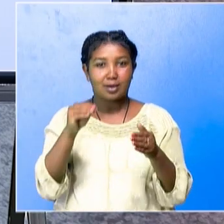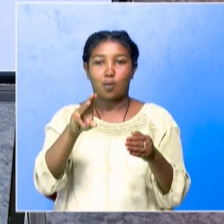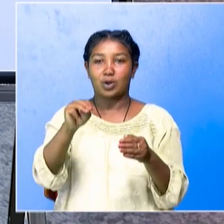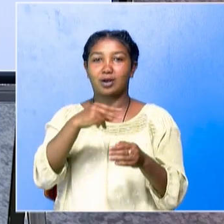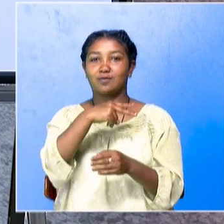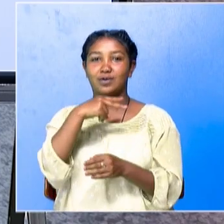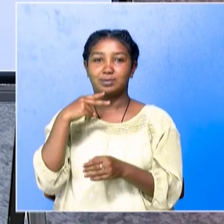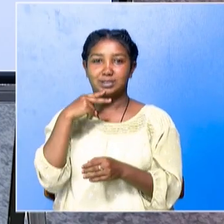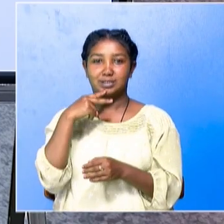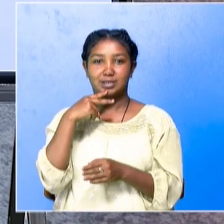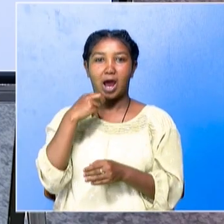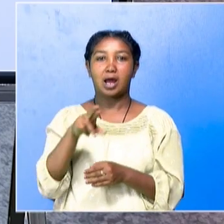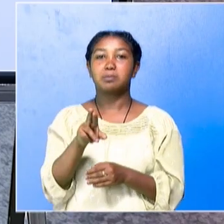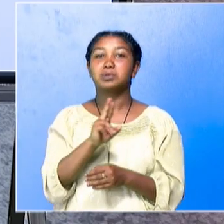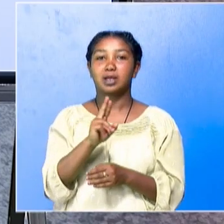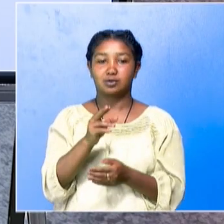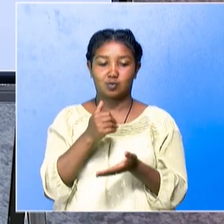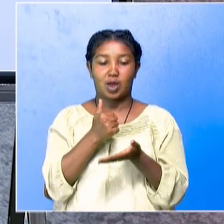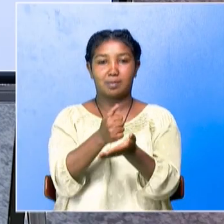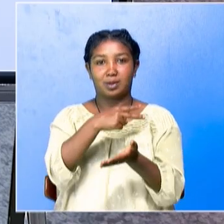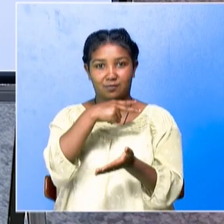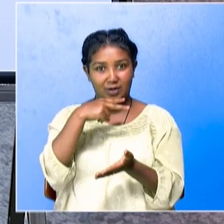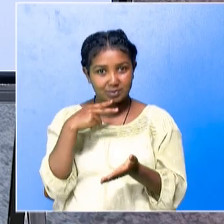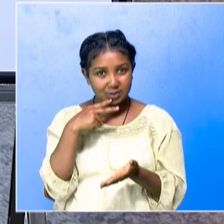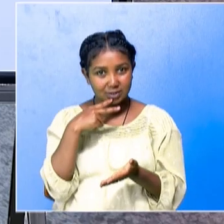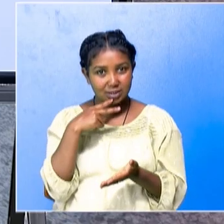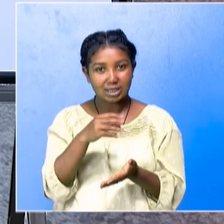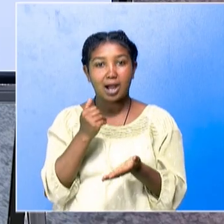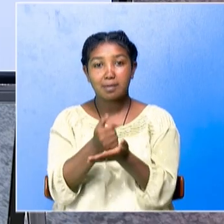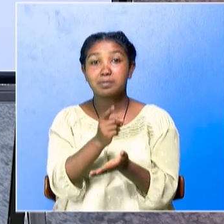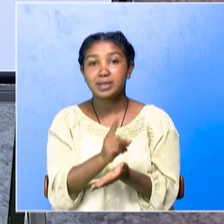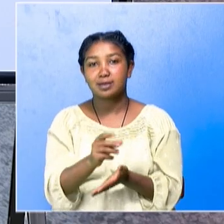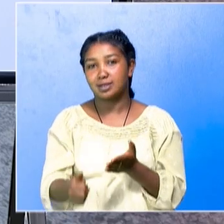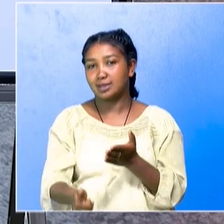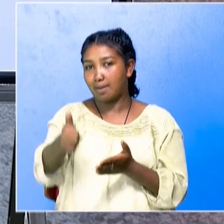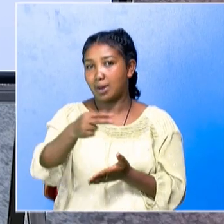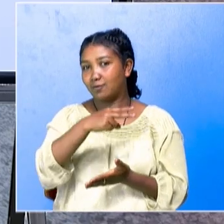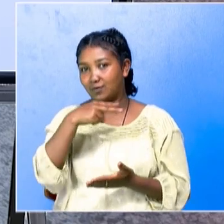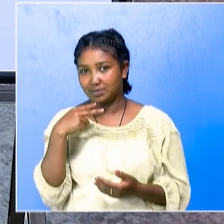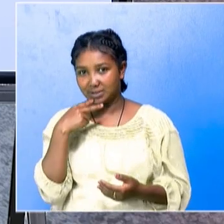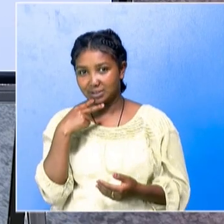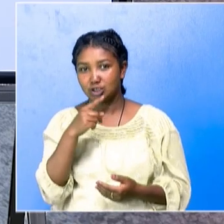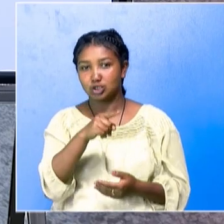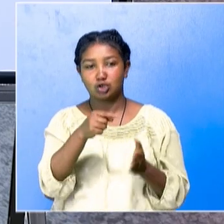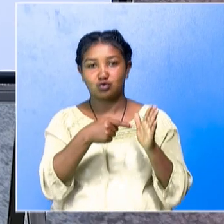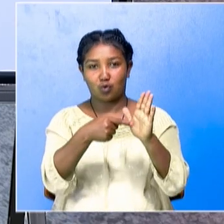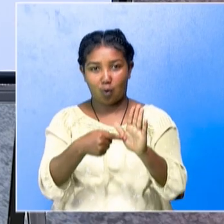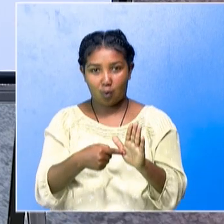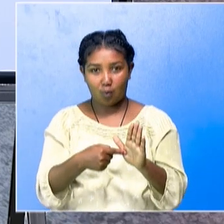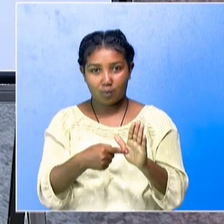Modal verbs are also verbs. They are helping the main verbs. They show